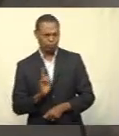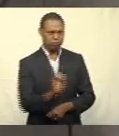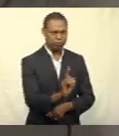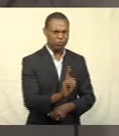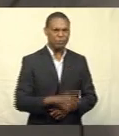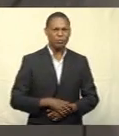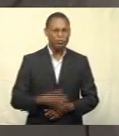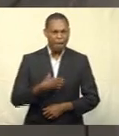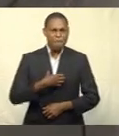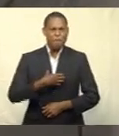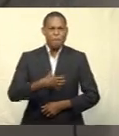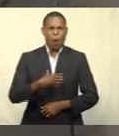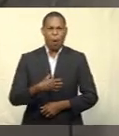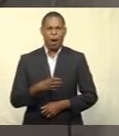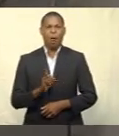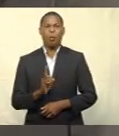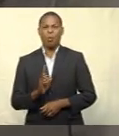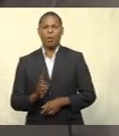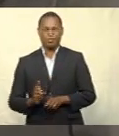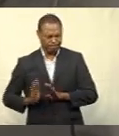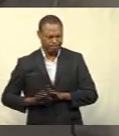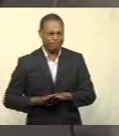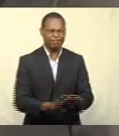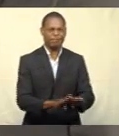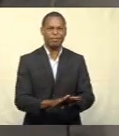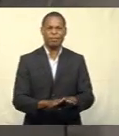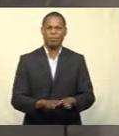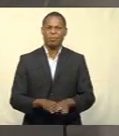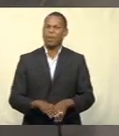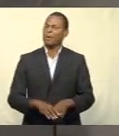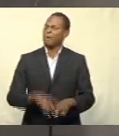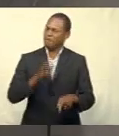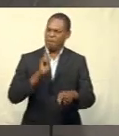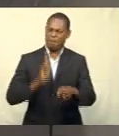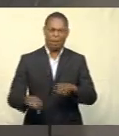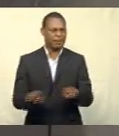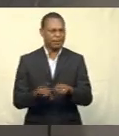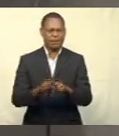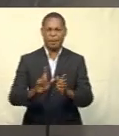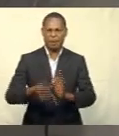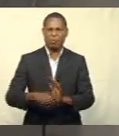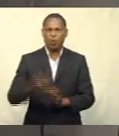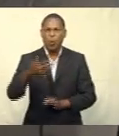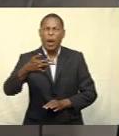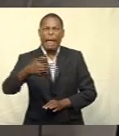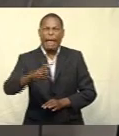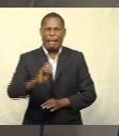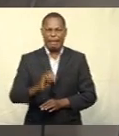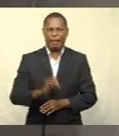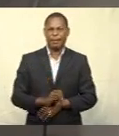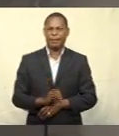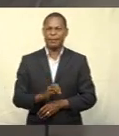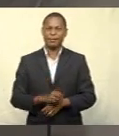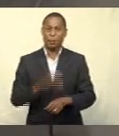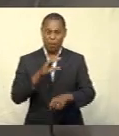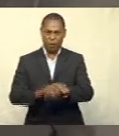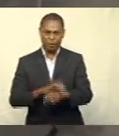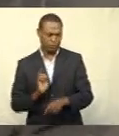officers from Police Special Response Unit. Immediately, we had a total of about 80 plus officers that were deployed to the